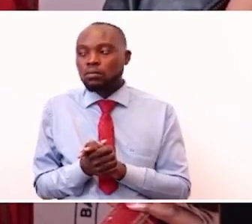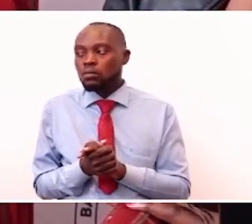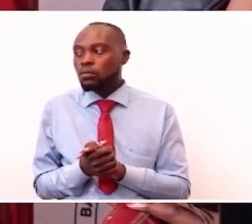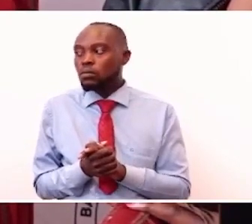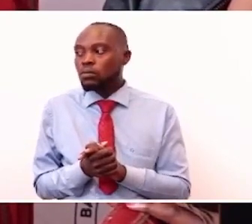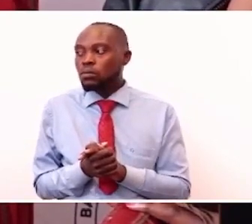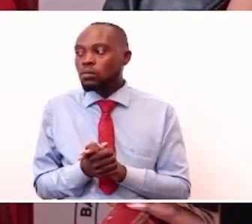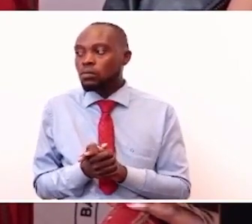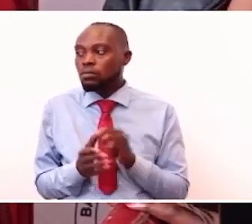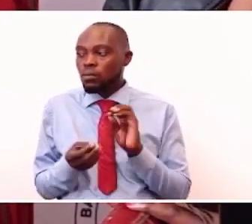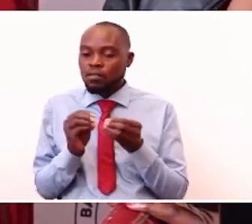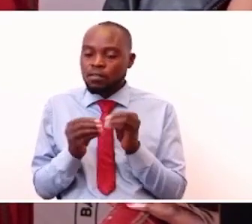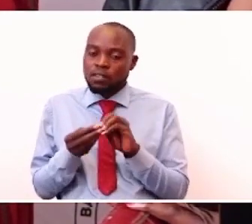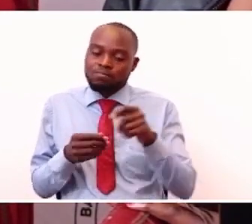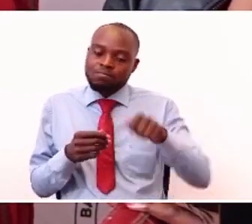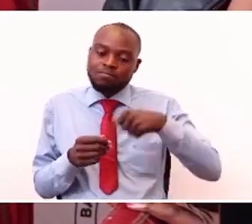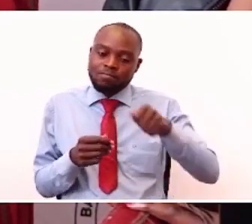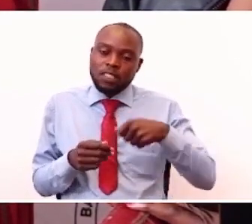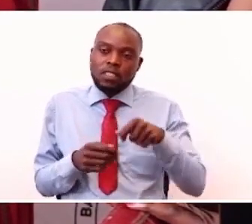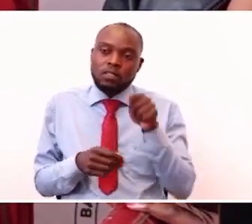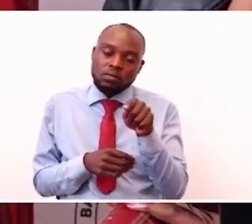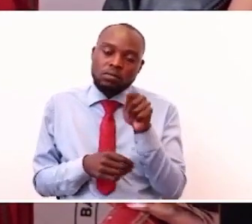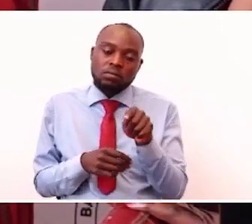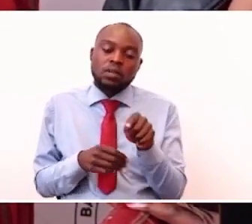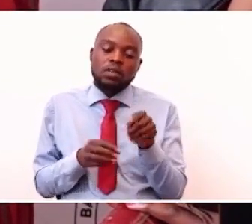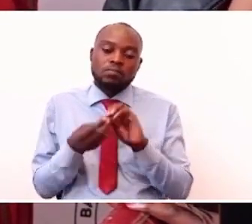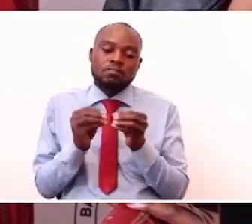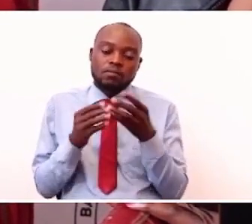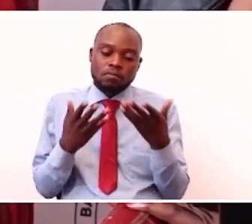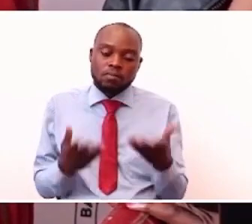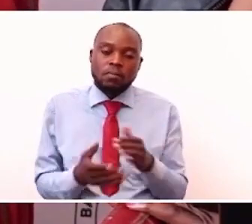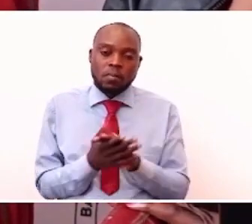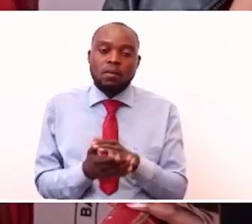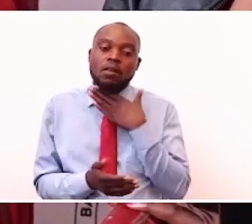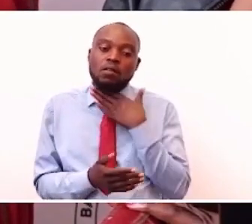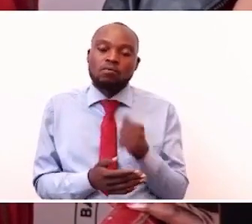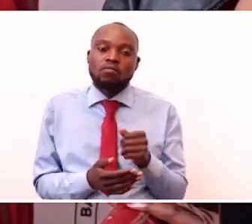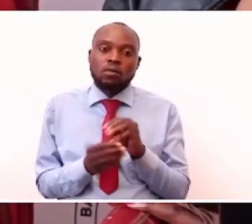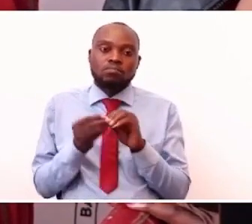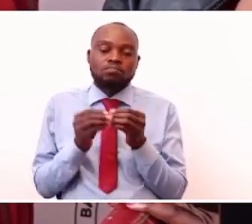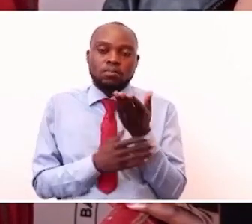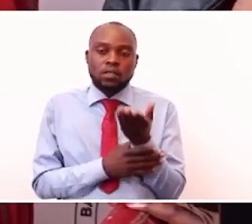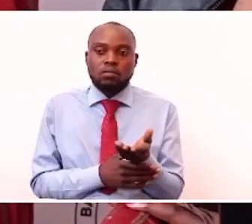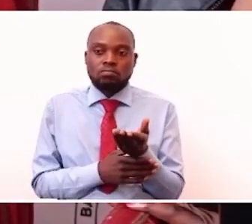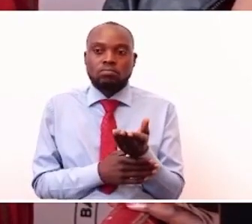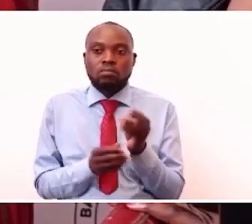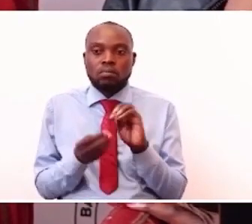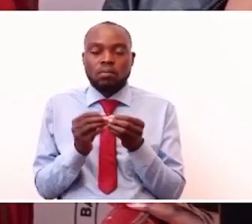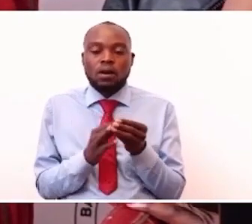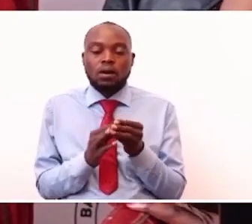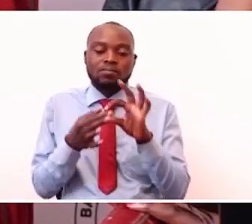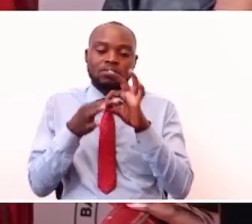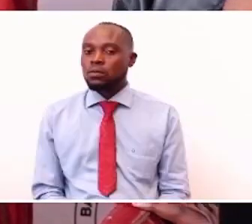the manufacturing industry and sector. That's the real economy that we need constantly to draw a